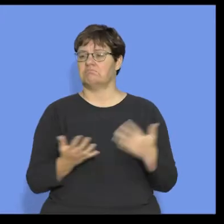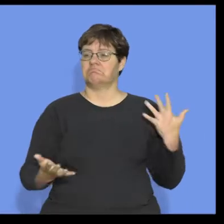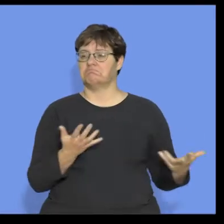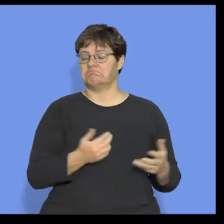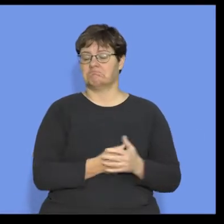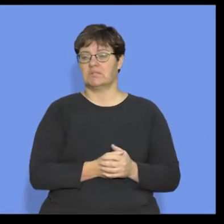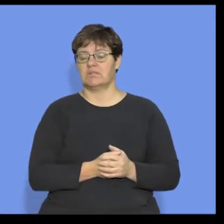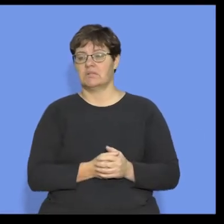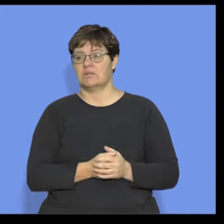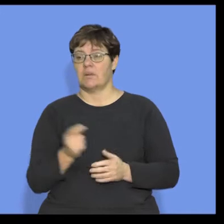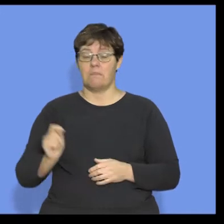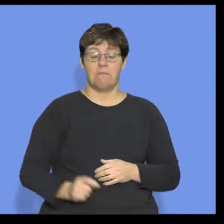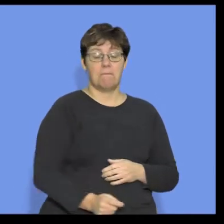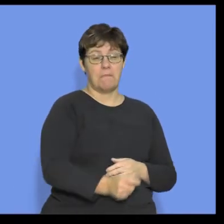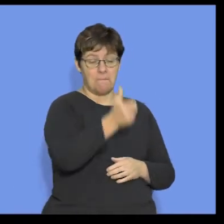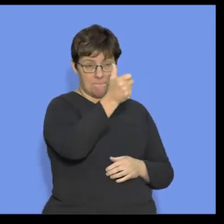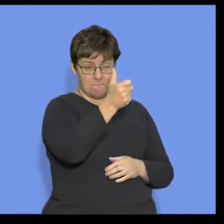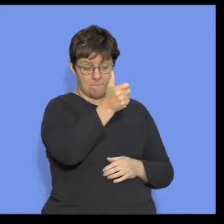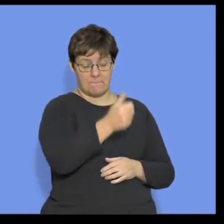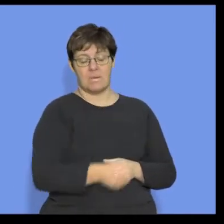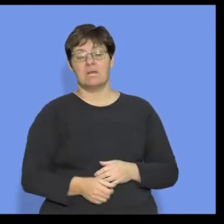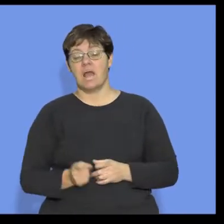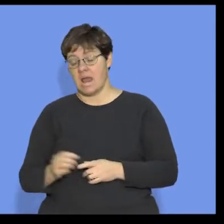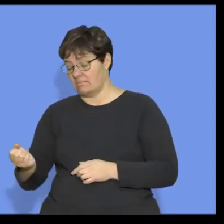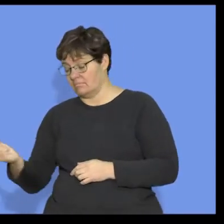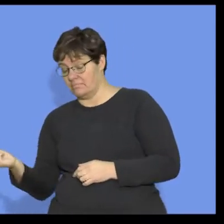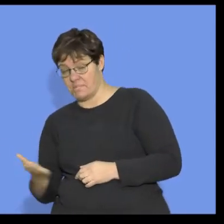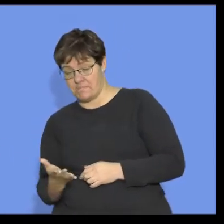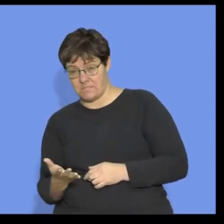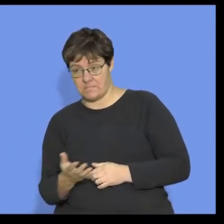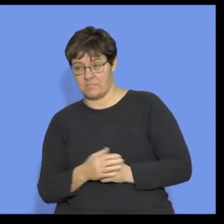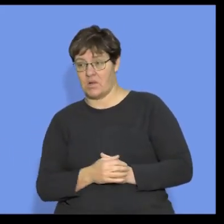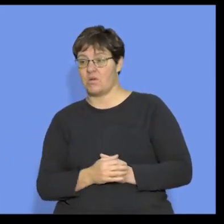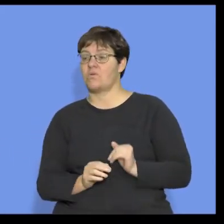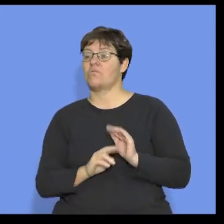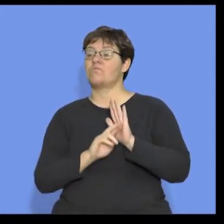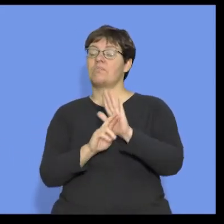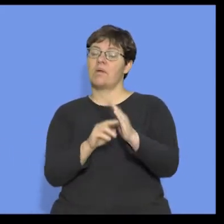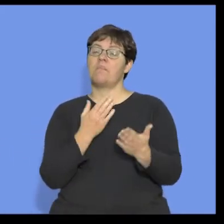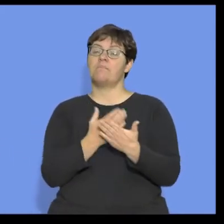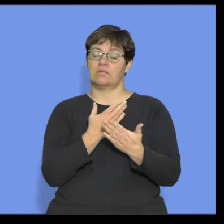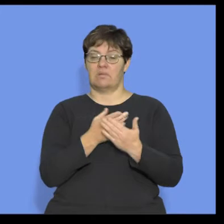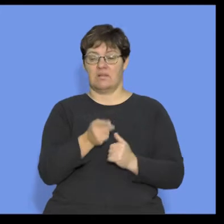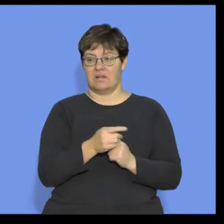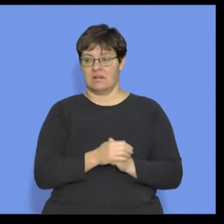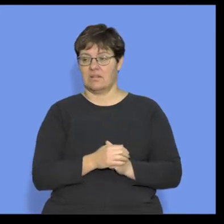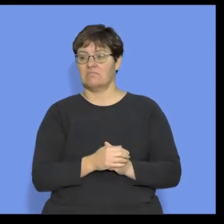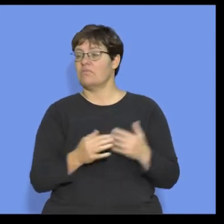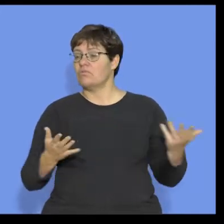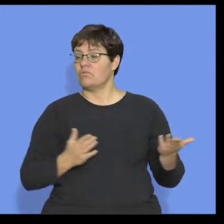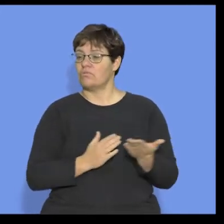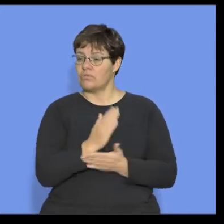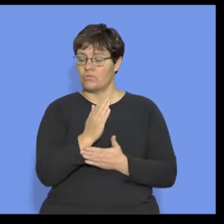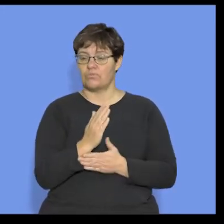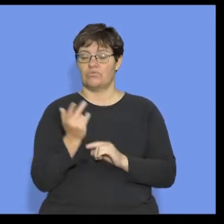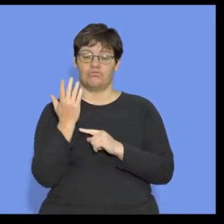So suppose a coin is tossed and a die is thrown. We can represent the possible outcomes in